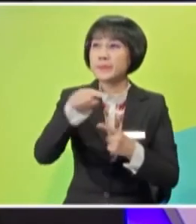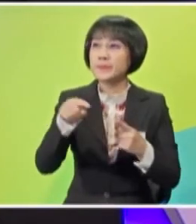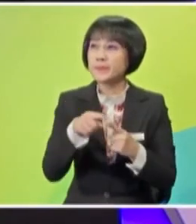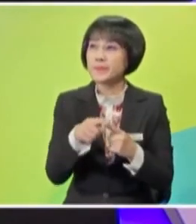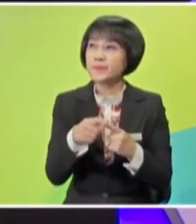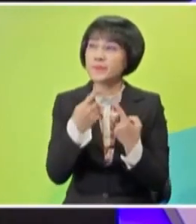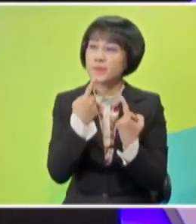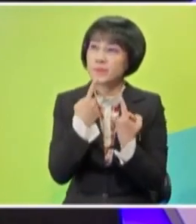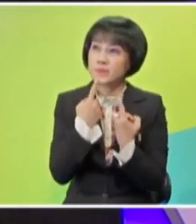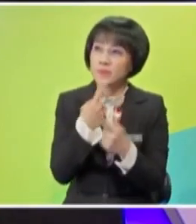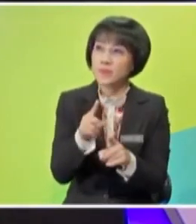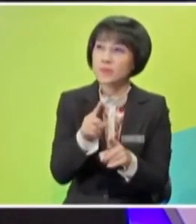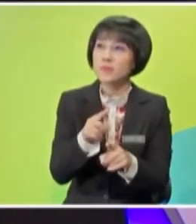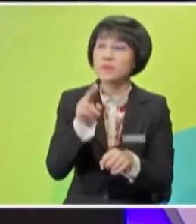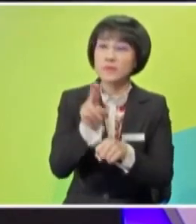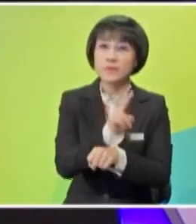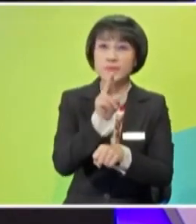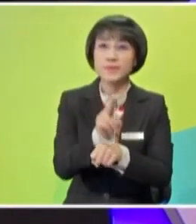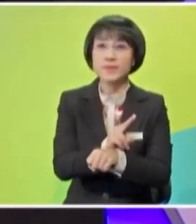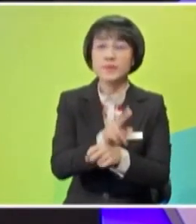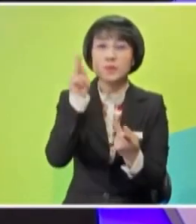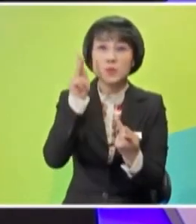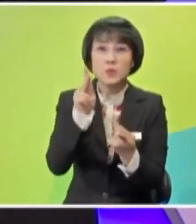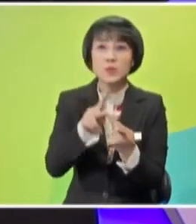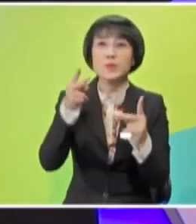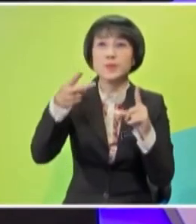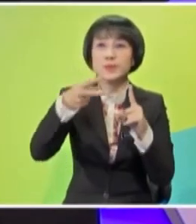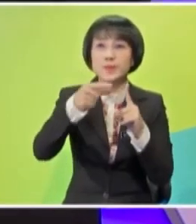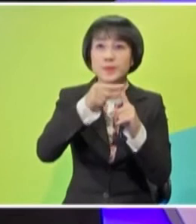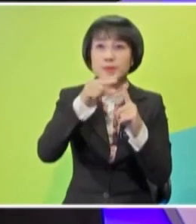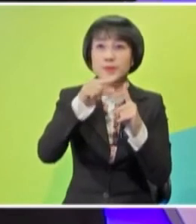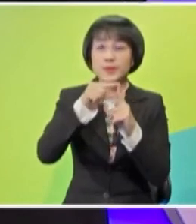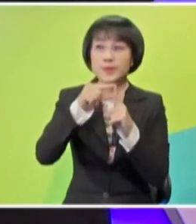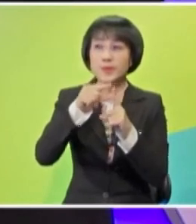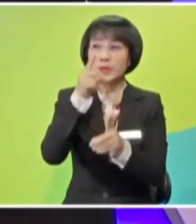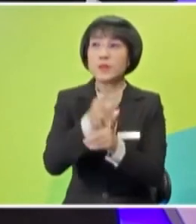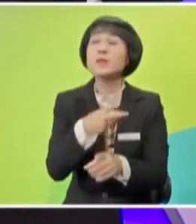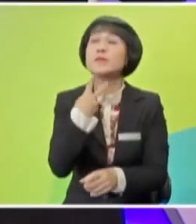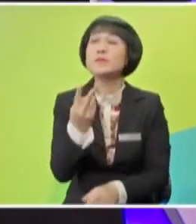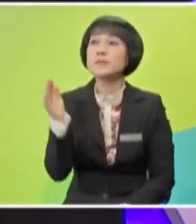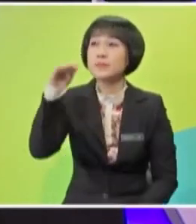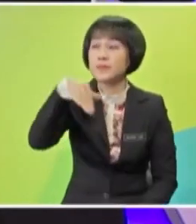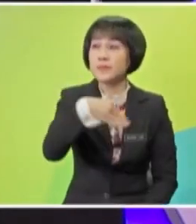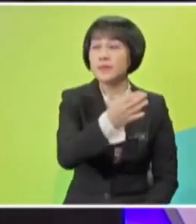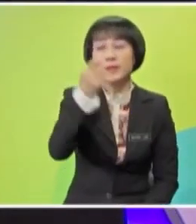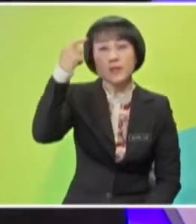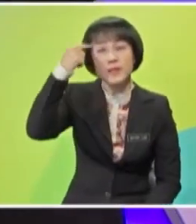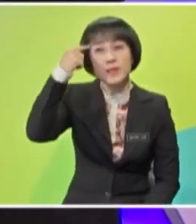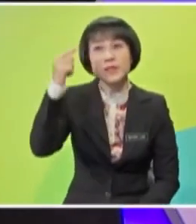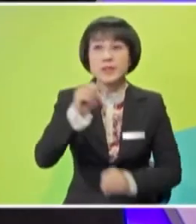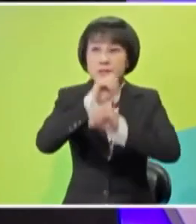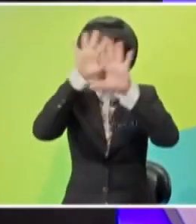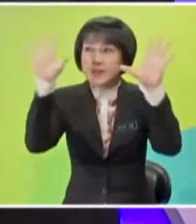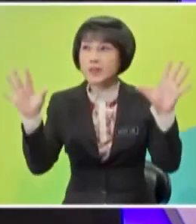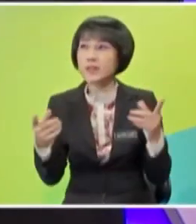answer, you need to use appropriate vocabulary, use the correct tone, think clearly, and try to organize your thought. Just